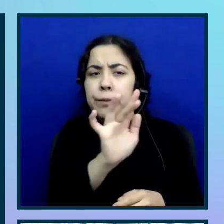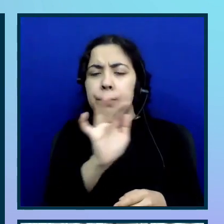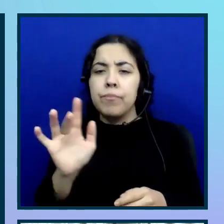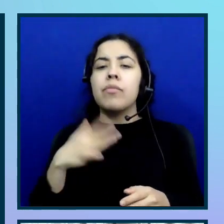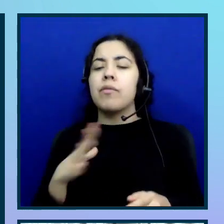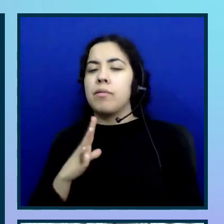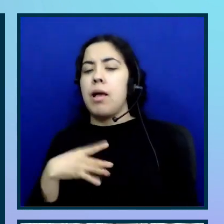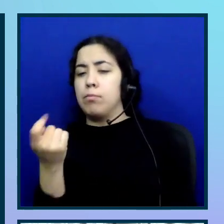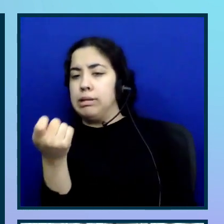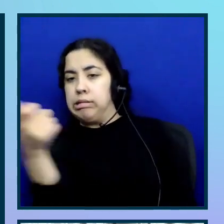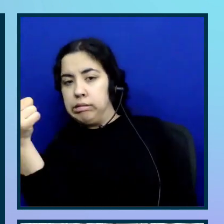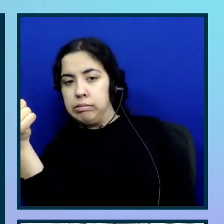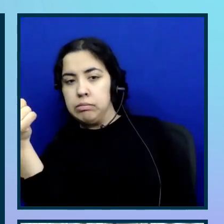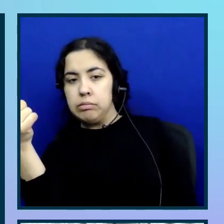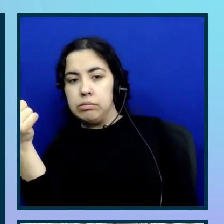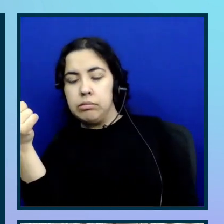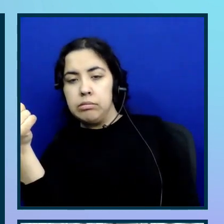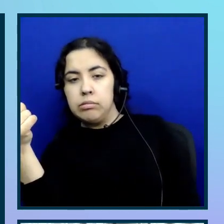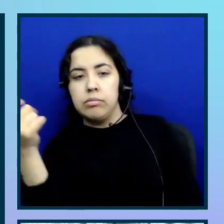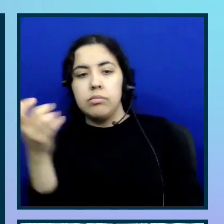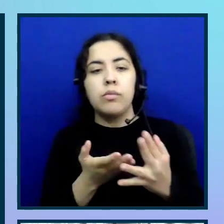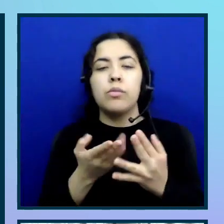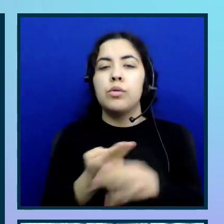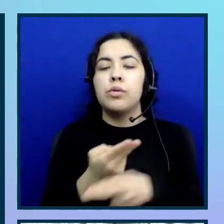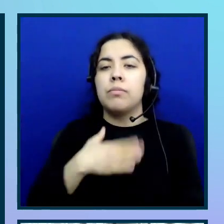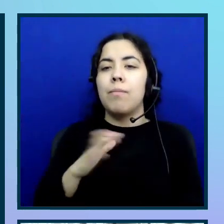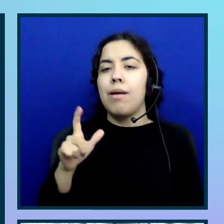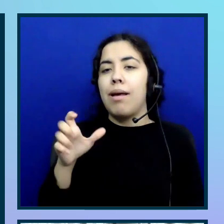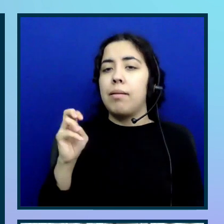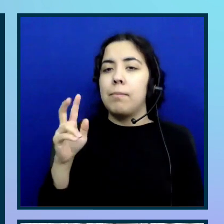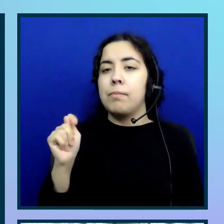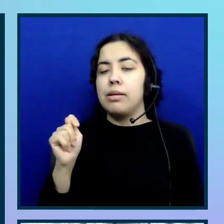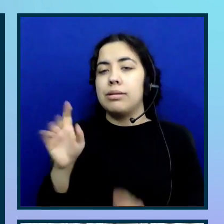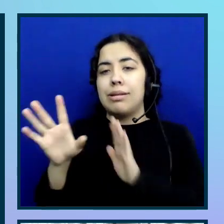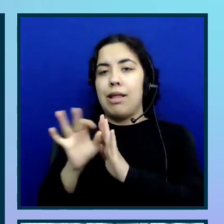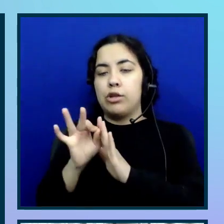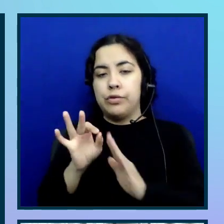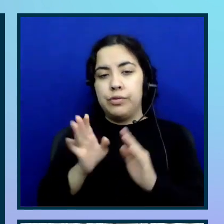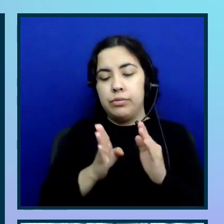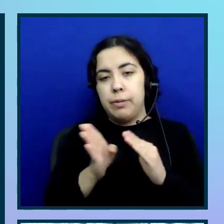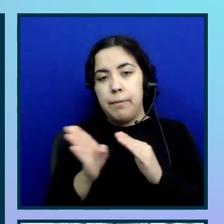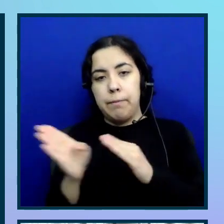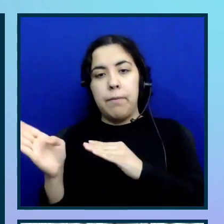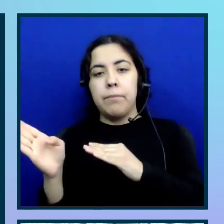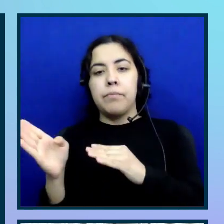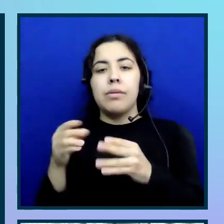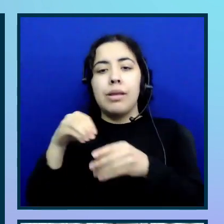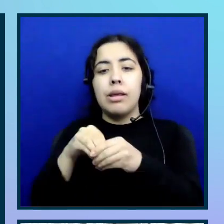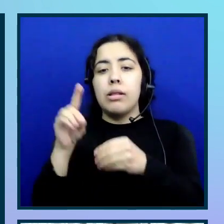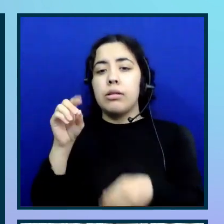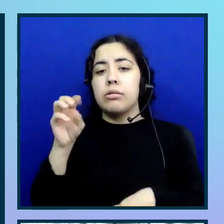delete that there and navigate through the element selector, navigate to that element in the DOM tree